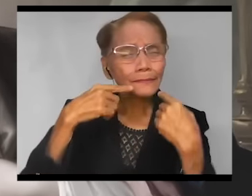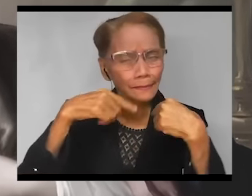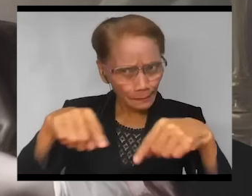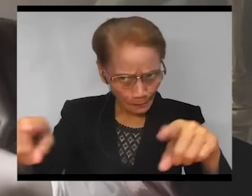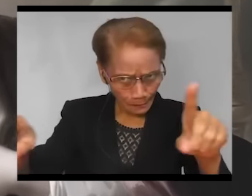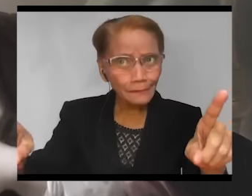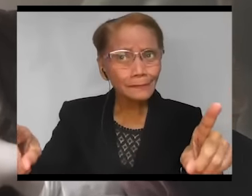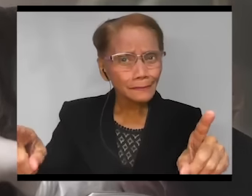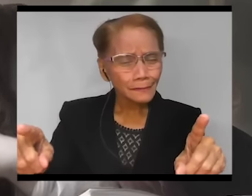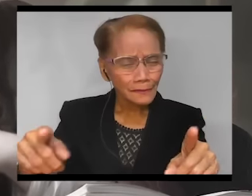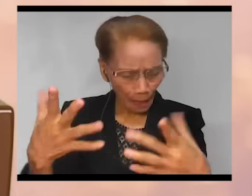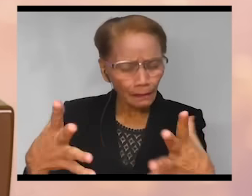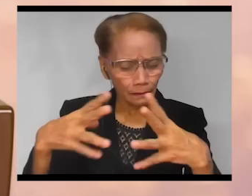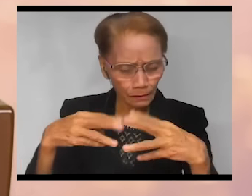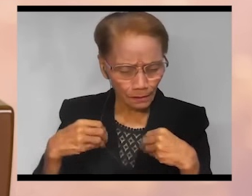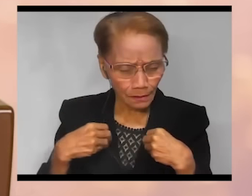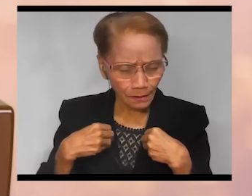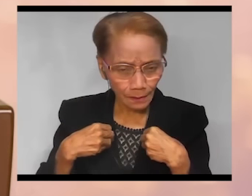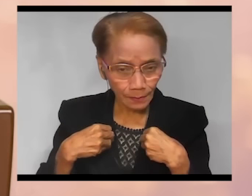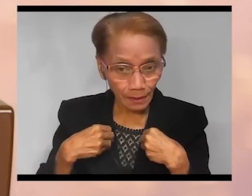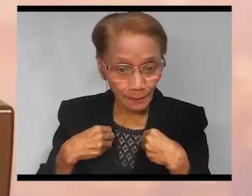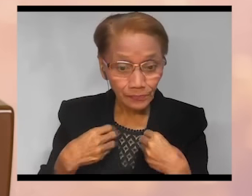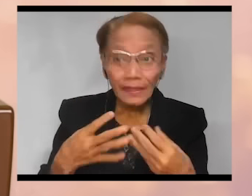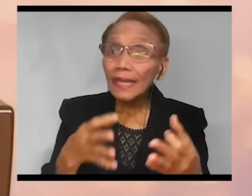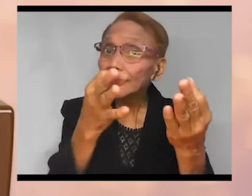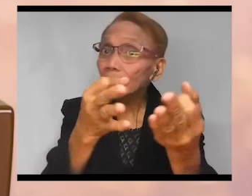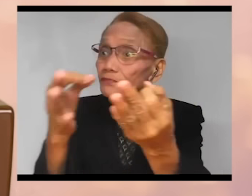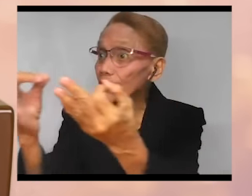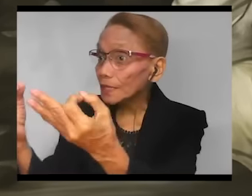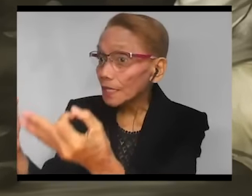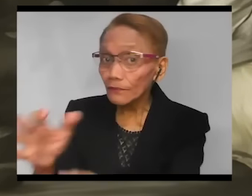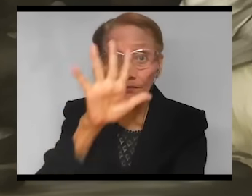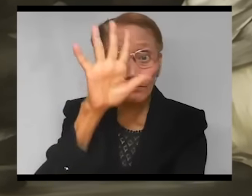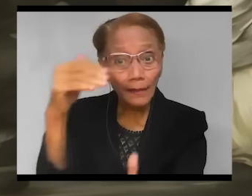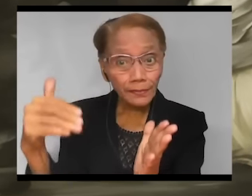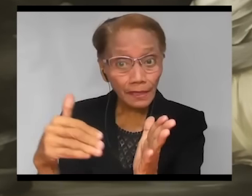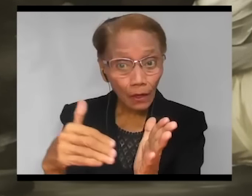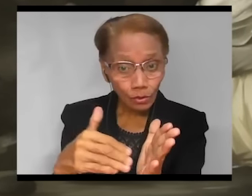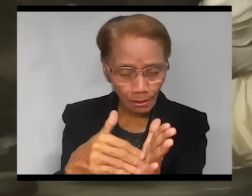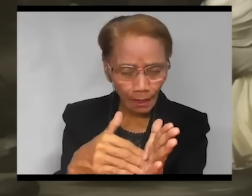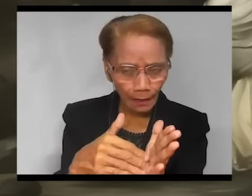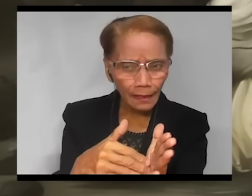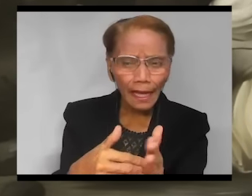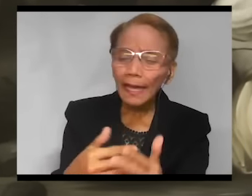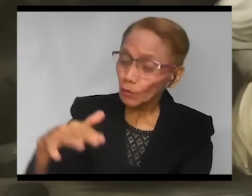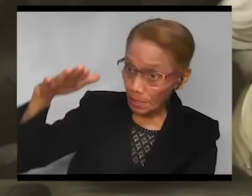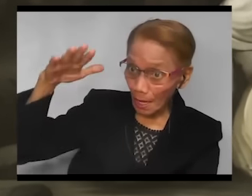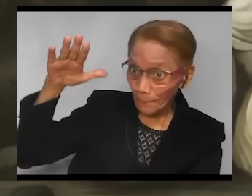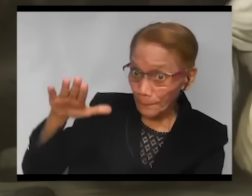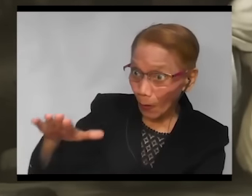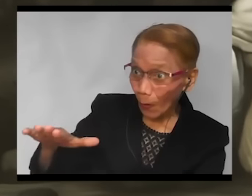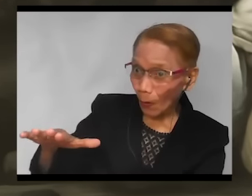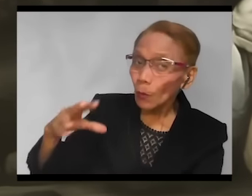she accepted it. In the feeding of the 5,000, it was a boy who offered